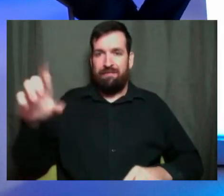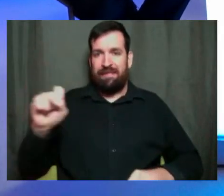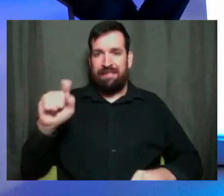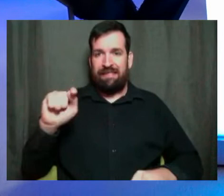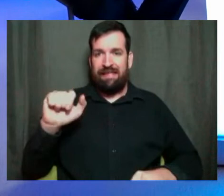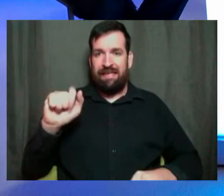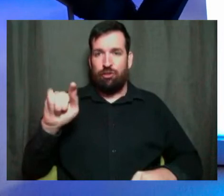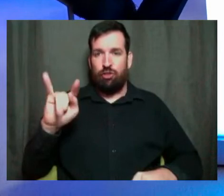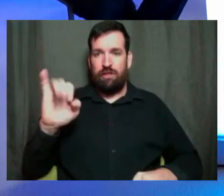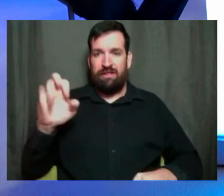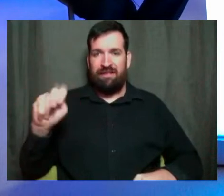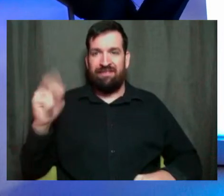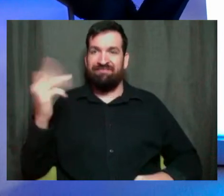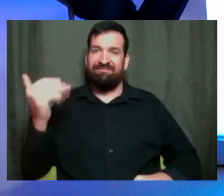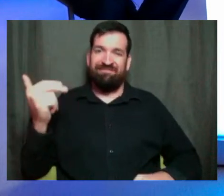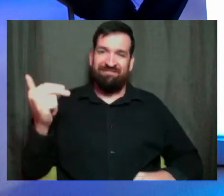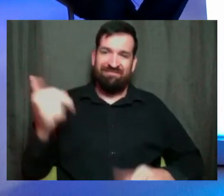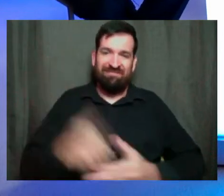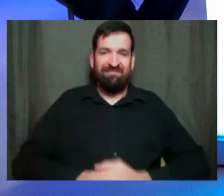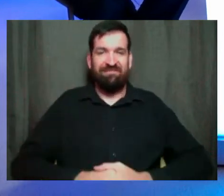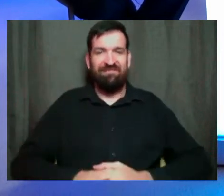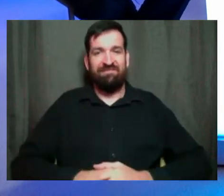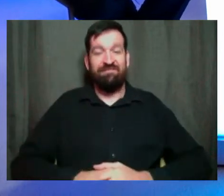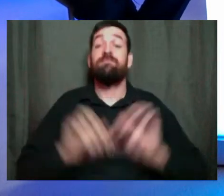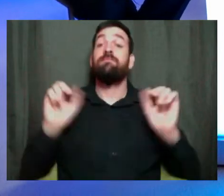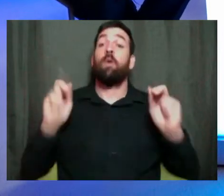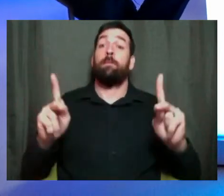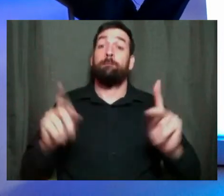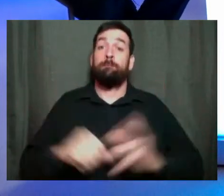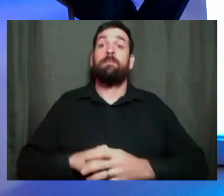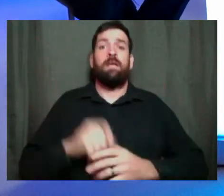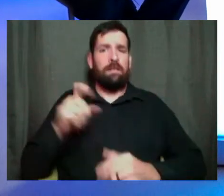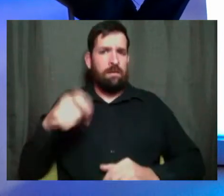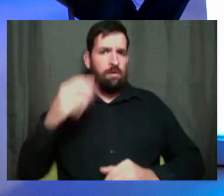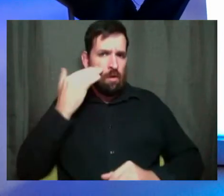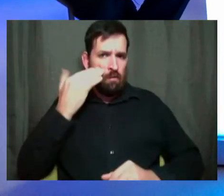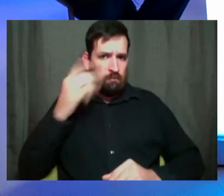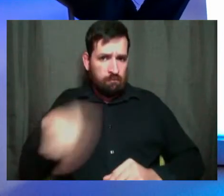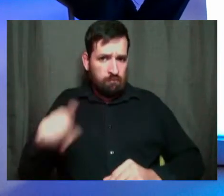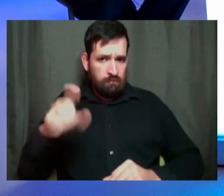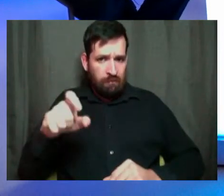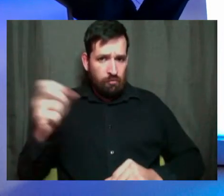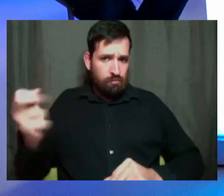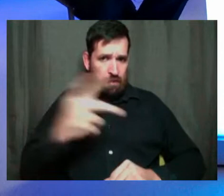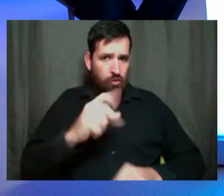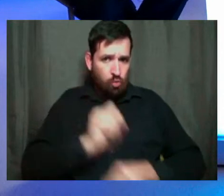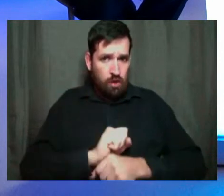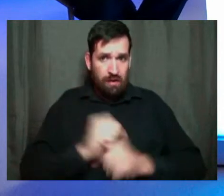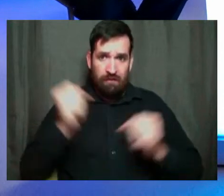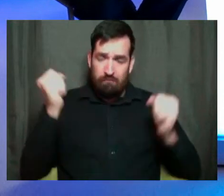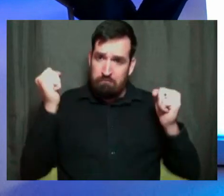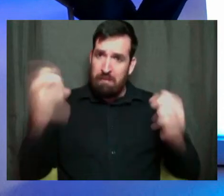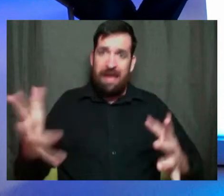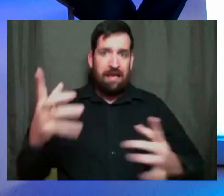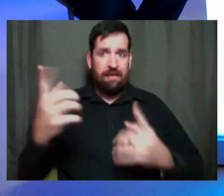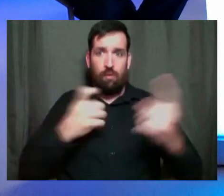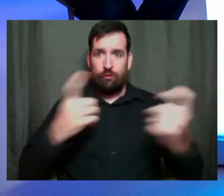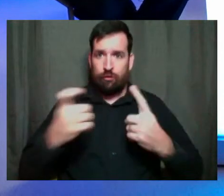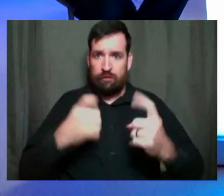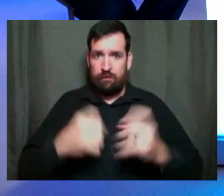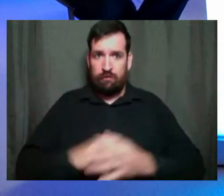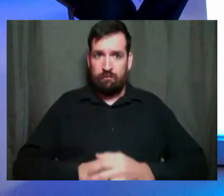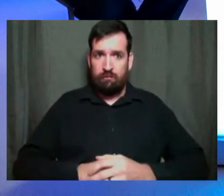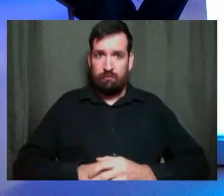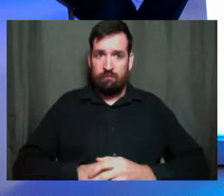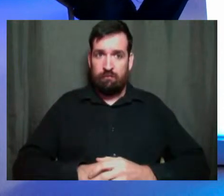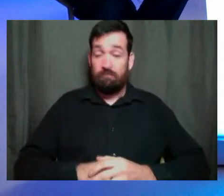baby. Baby. Okay, so I need to know, do you guys have to get back to work? Because we have a bunch of questions that I really want to get to Dr. Stevens. No,